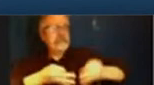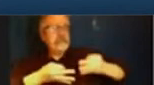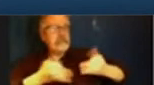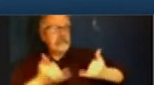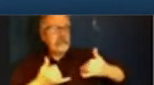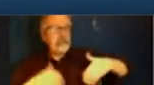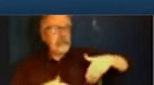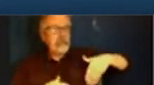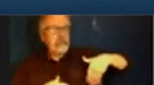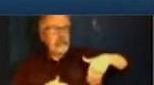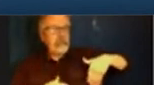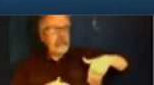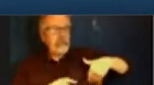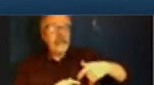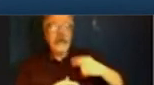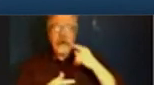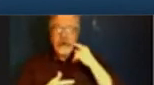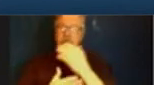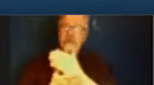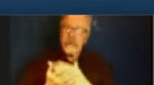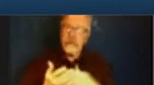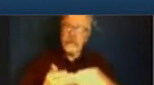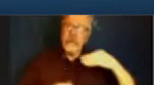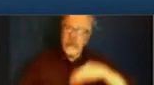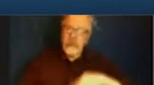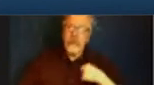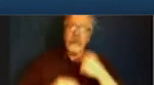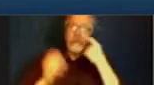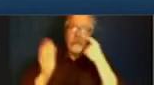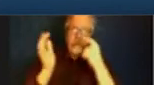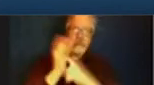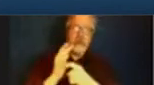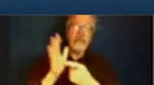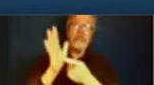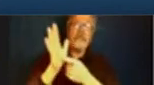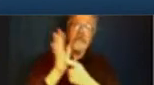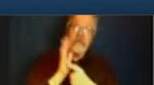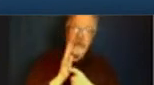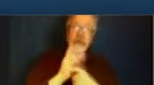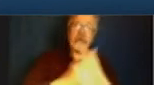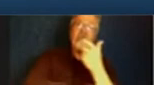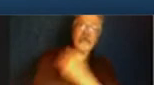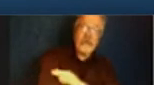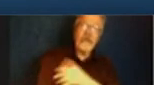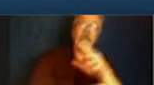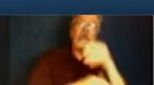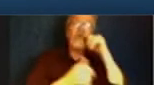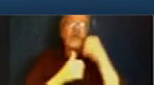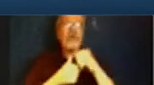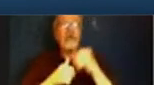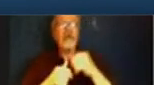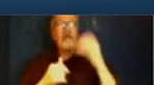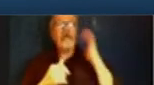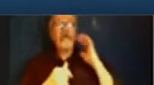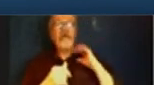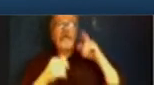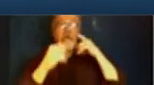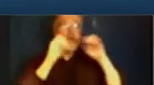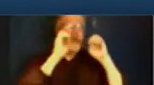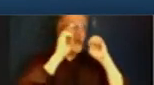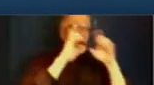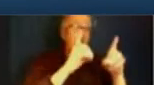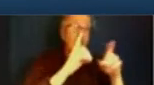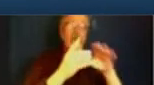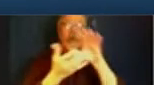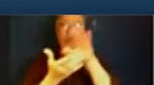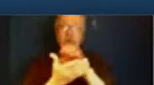because we found our mandatory vaccination was very successful for our employees in healthcare and education and state employees. We increased the vaccination rate dramatically